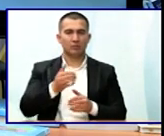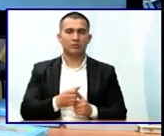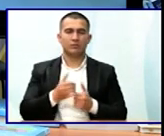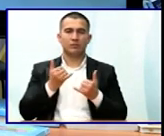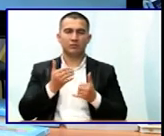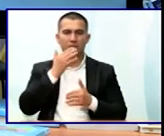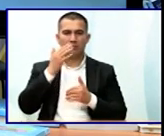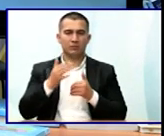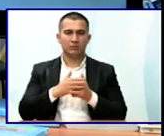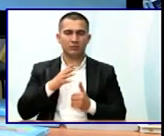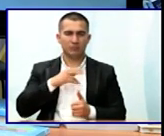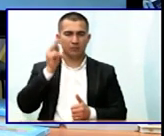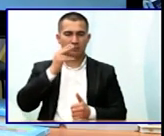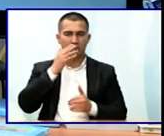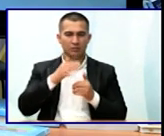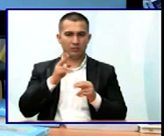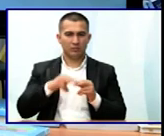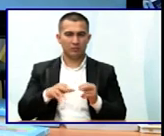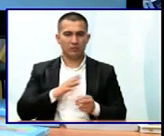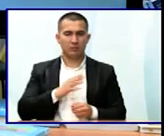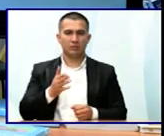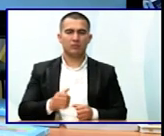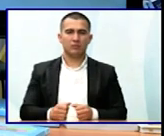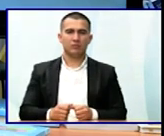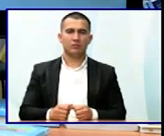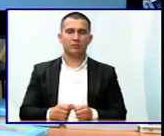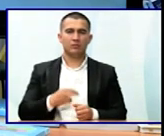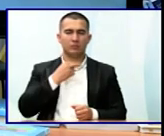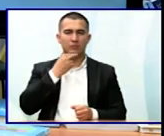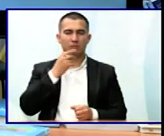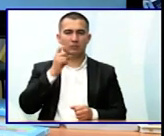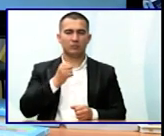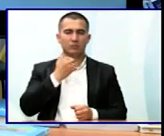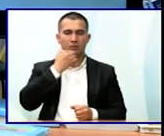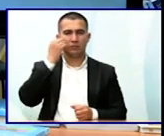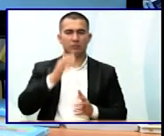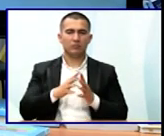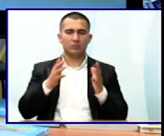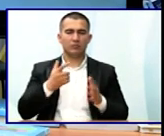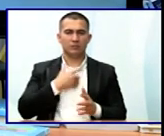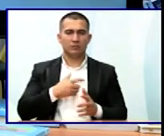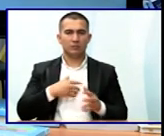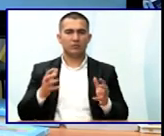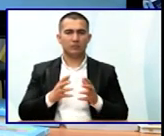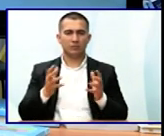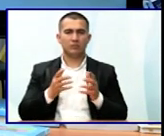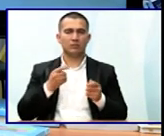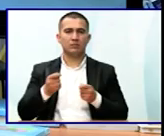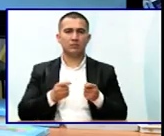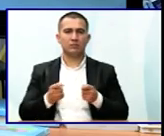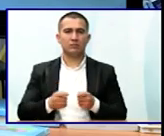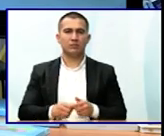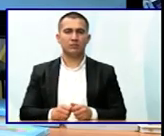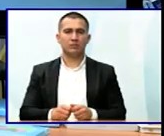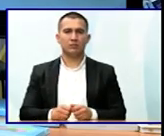Shu bilan bugungi darsimiz o'z nihoyasiga yetdi. E'tiboringiz uchun rahmat. Xayr, salomat bo'ling.